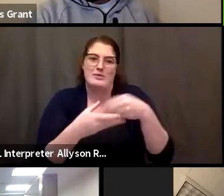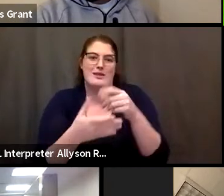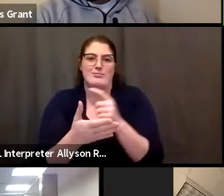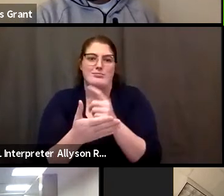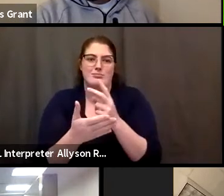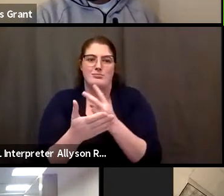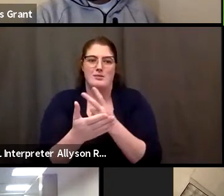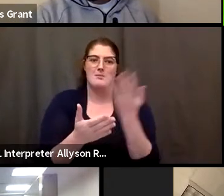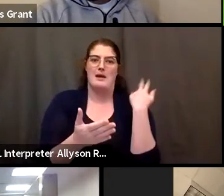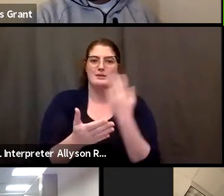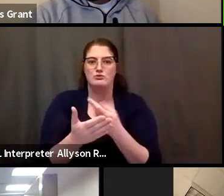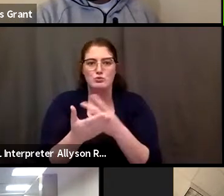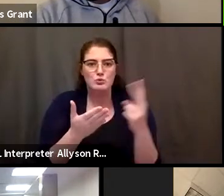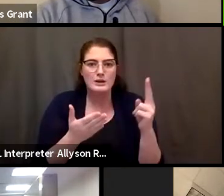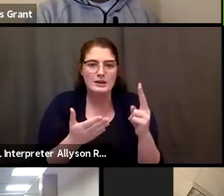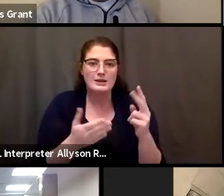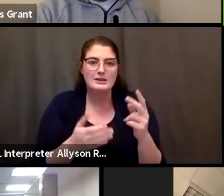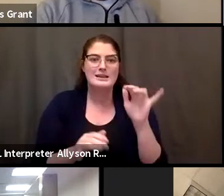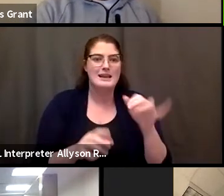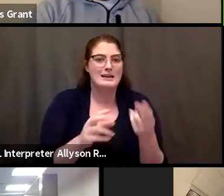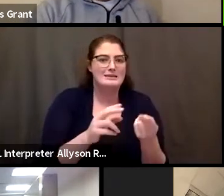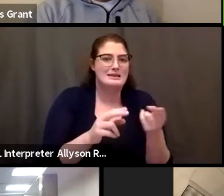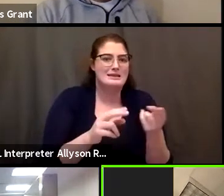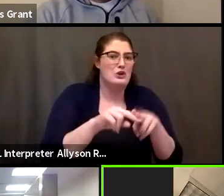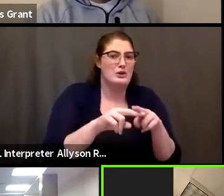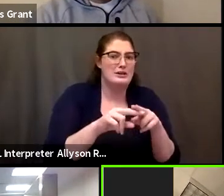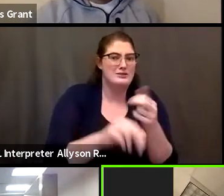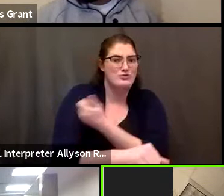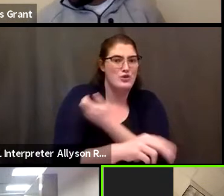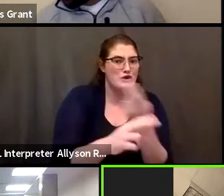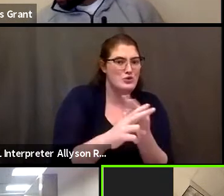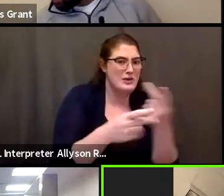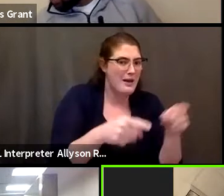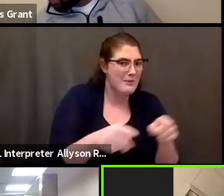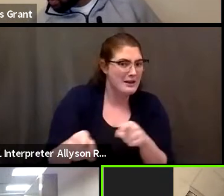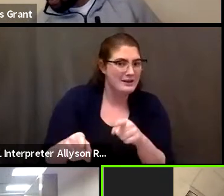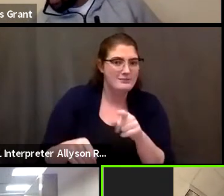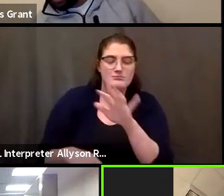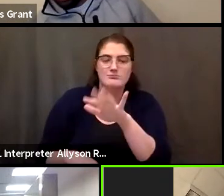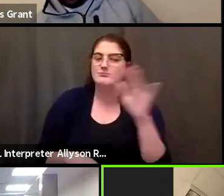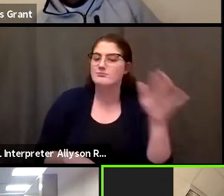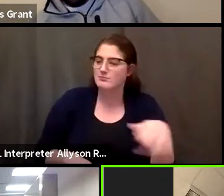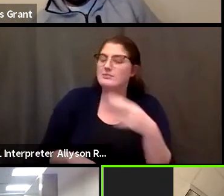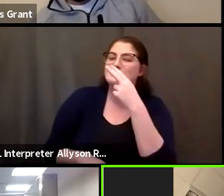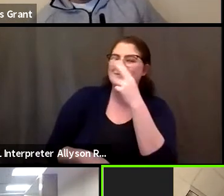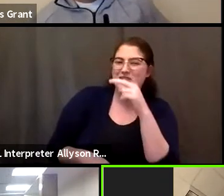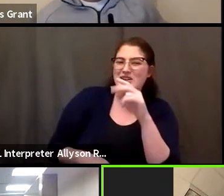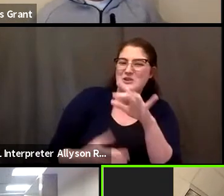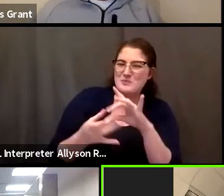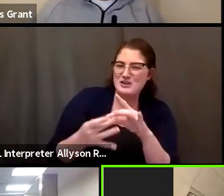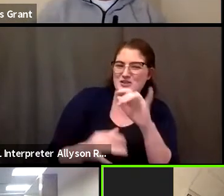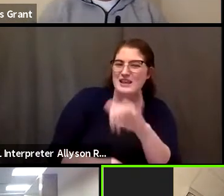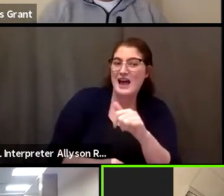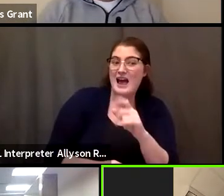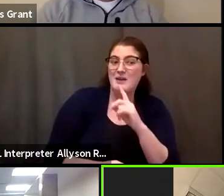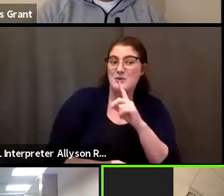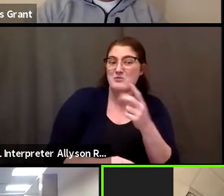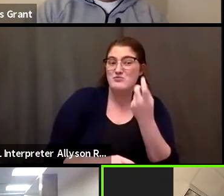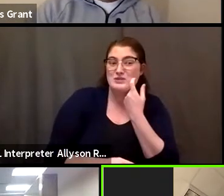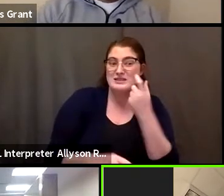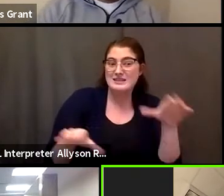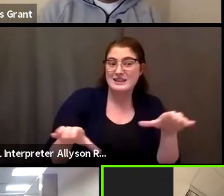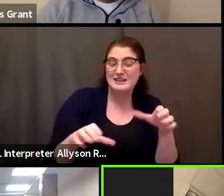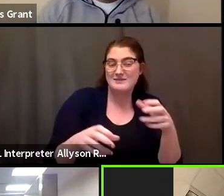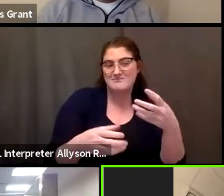on? You're on mute. Well, it's funny that you mentioned that. In fact, I'm recently dealing with that just